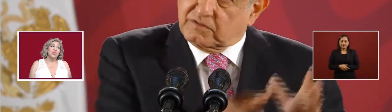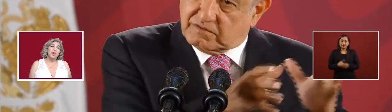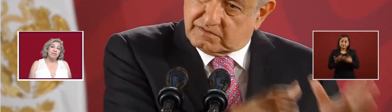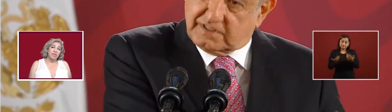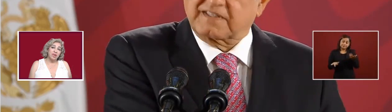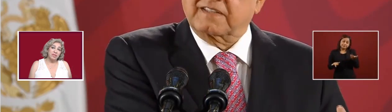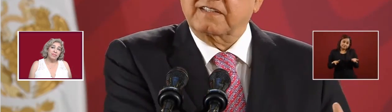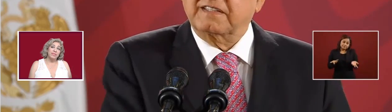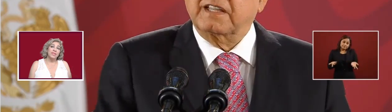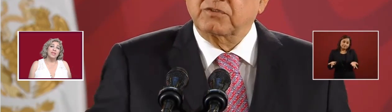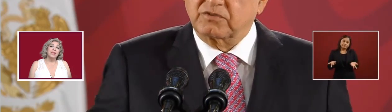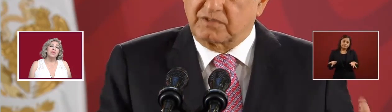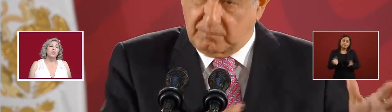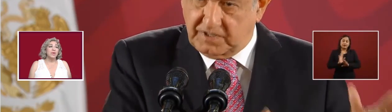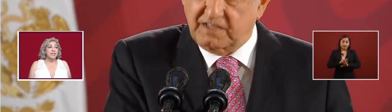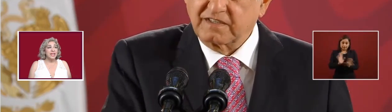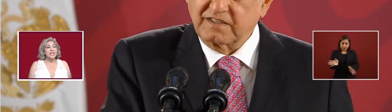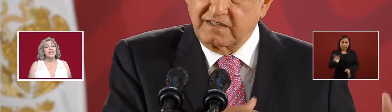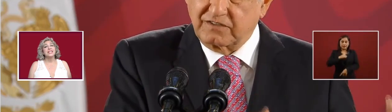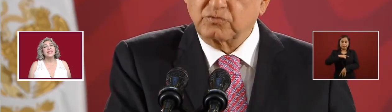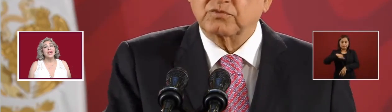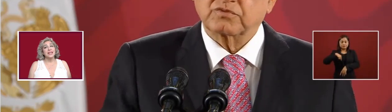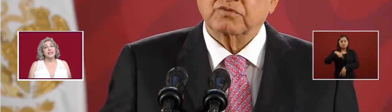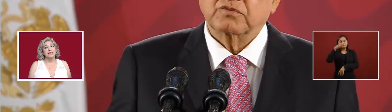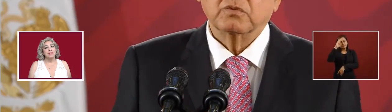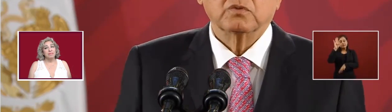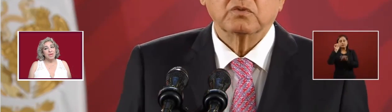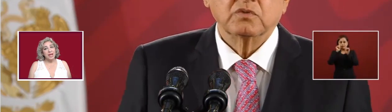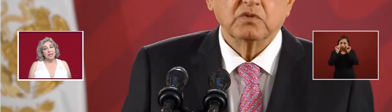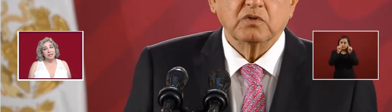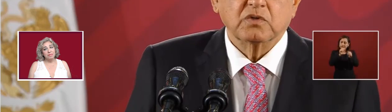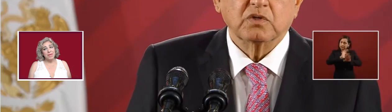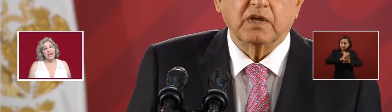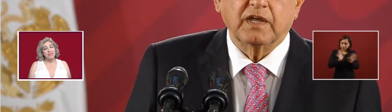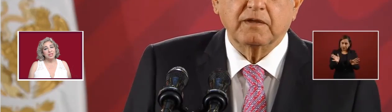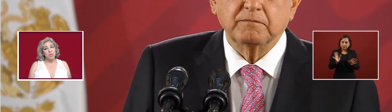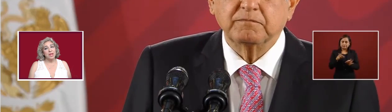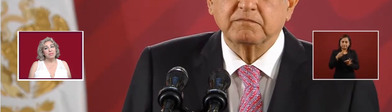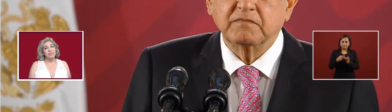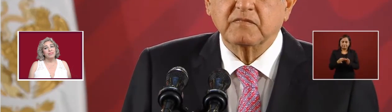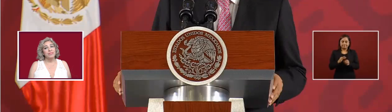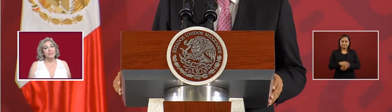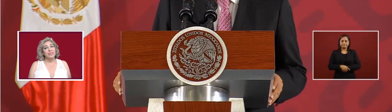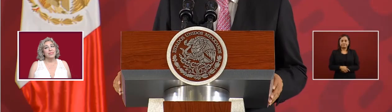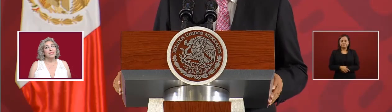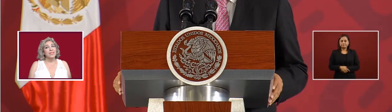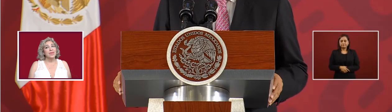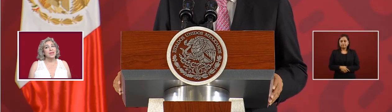So therefore, we're attending to that matter as well.